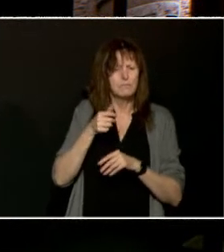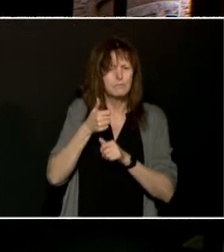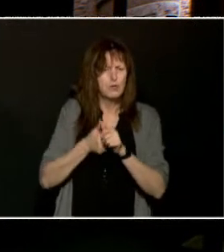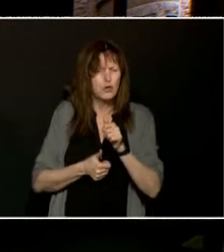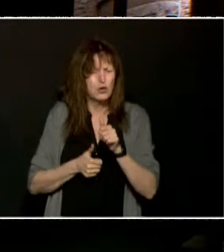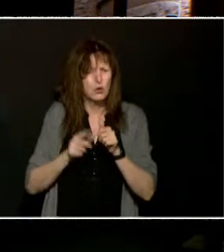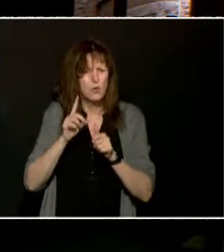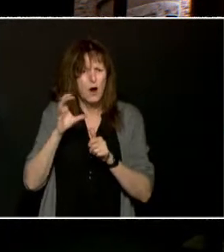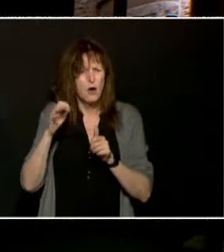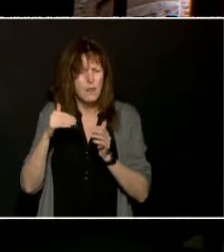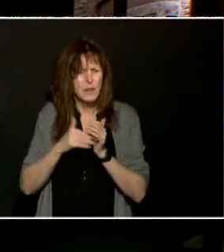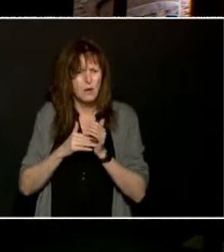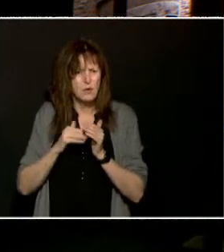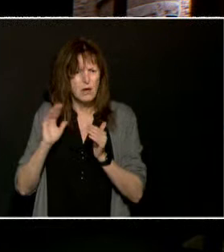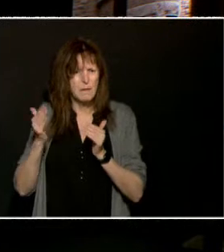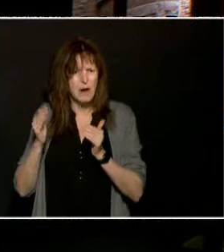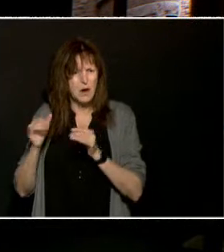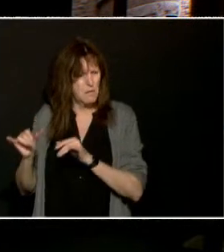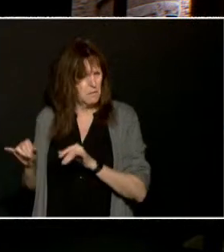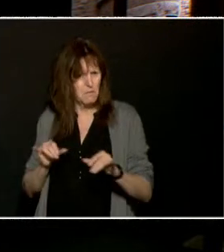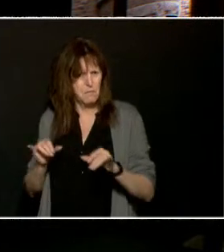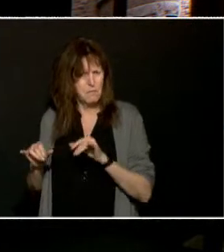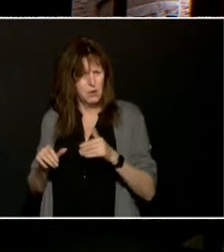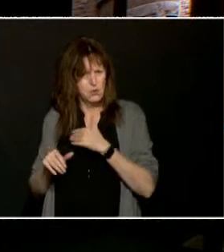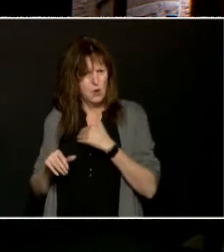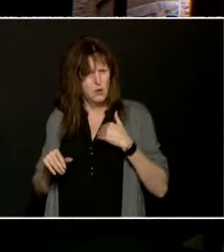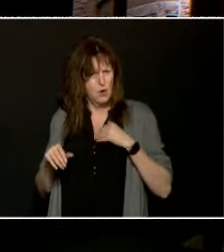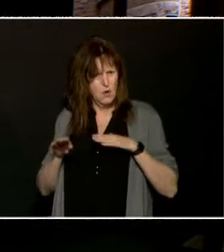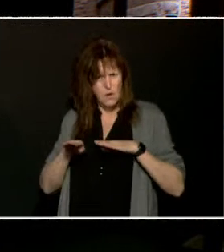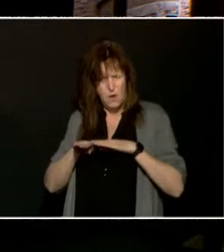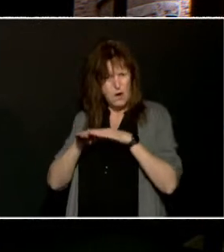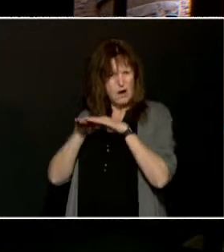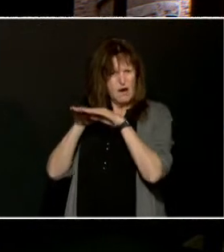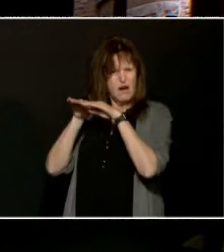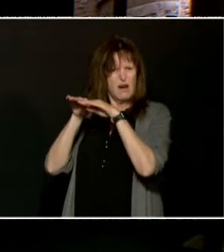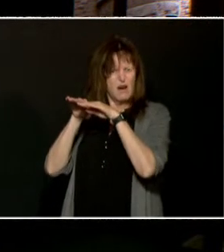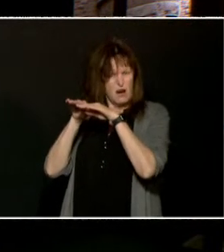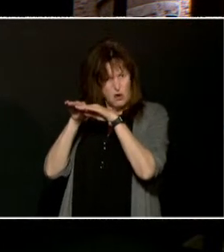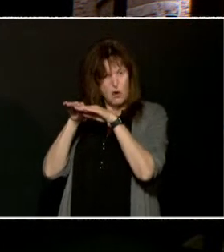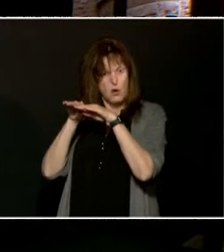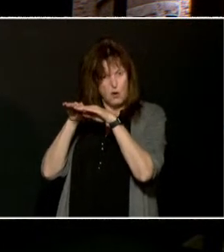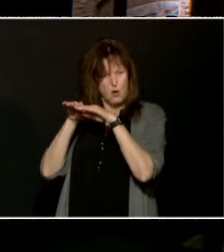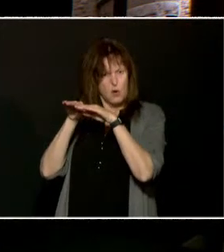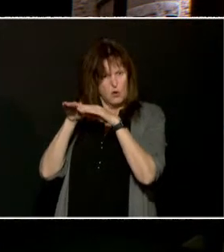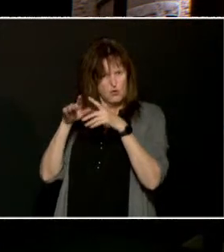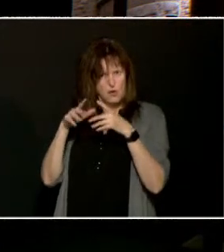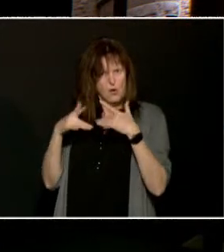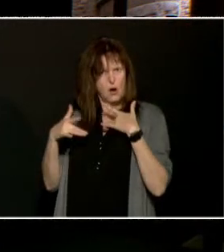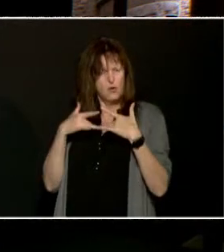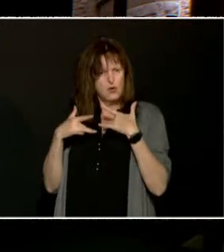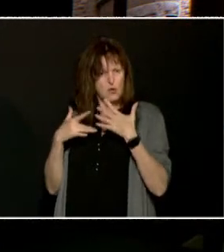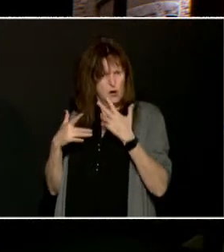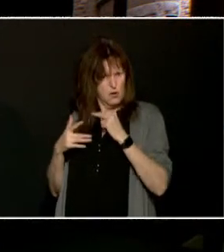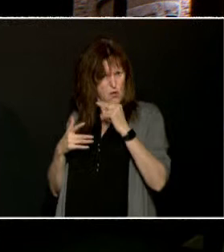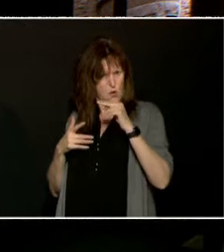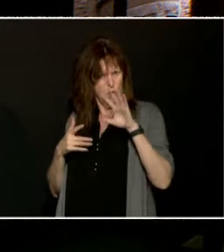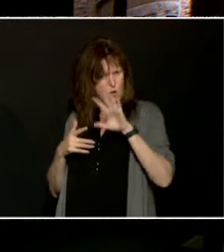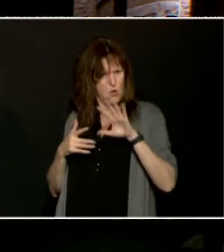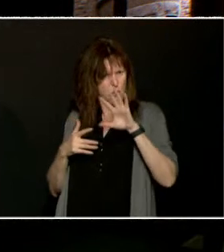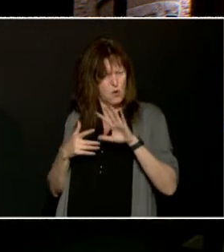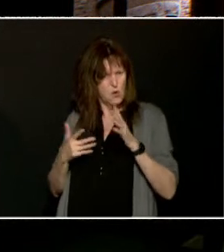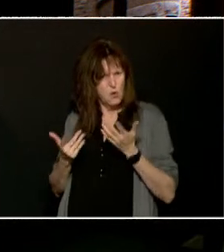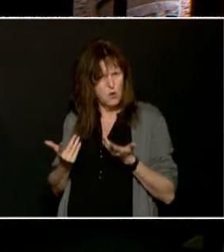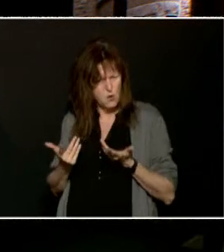area in terms of the number of cases that are rising, and it's particularly concerning to the health region up here. So, and